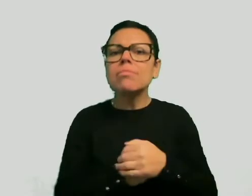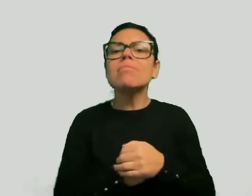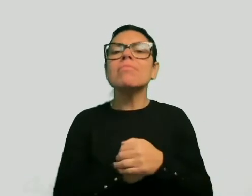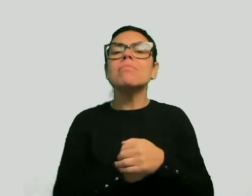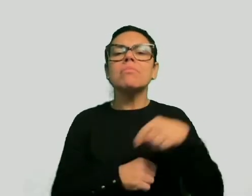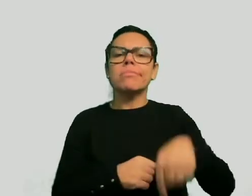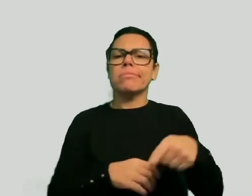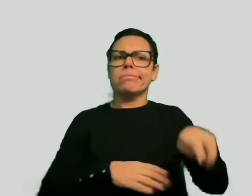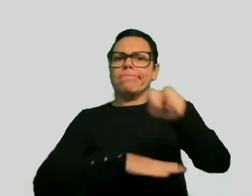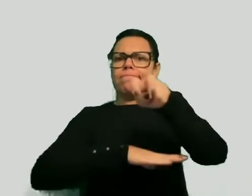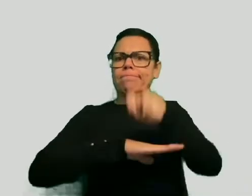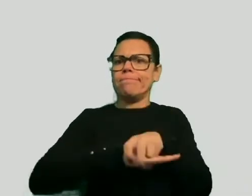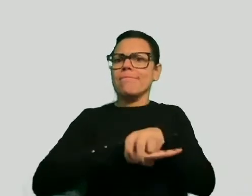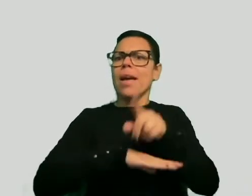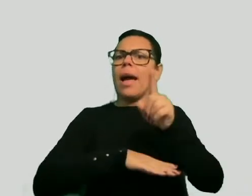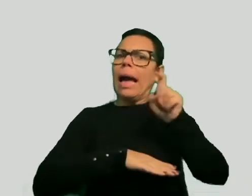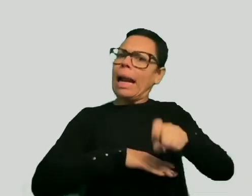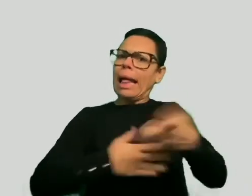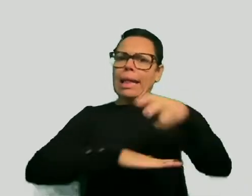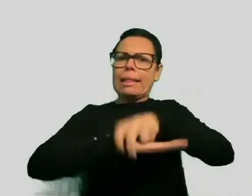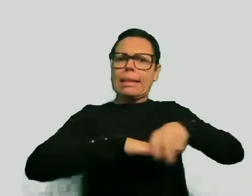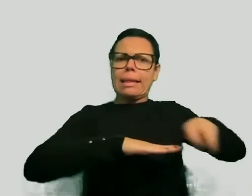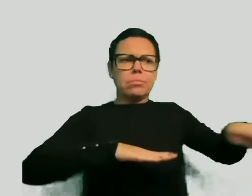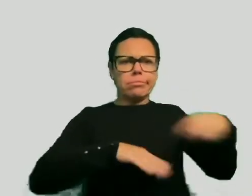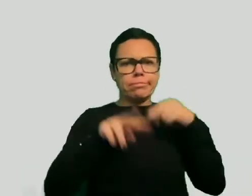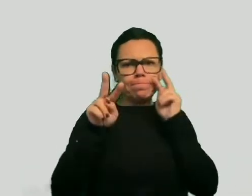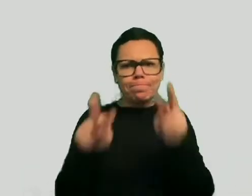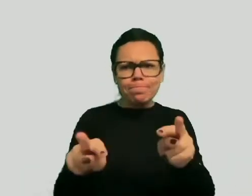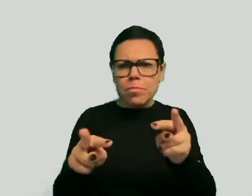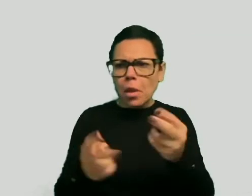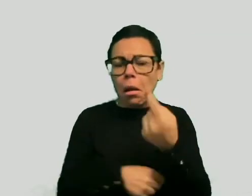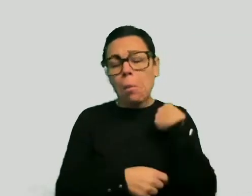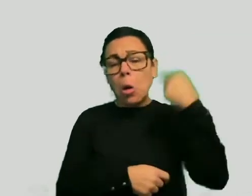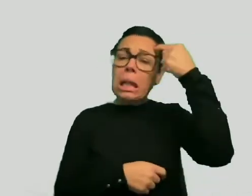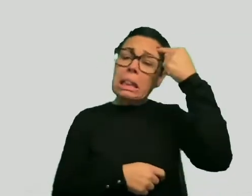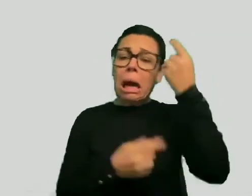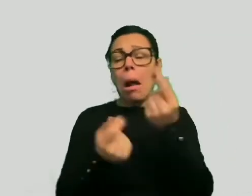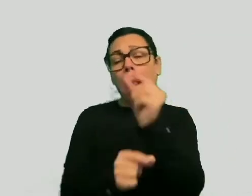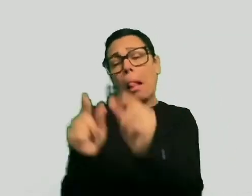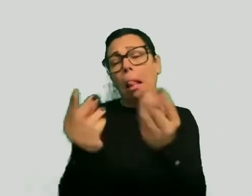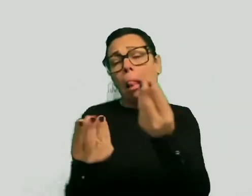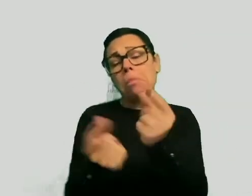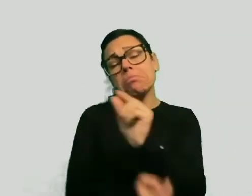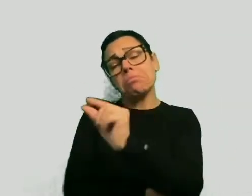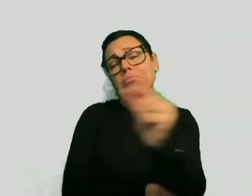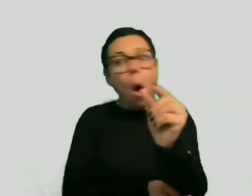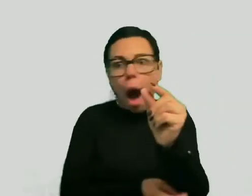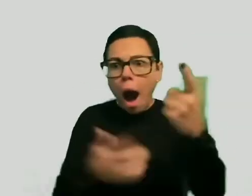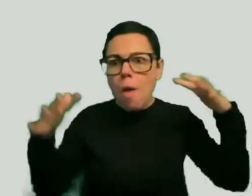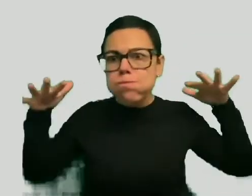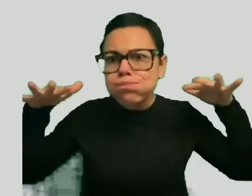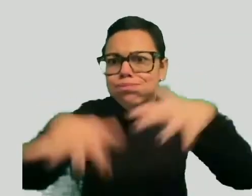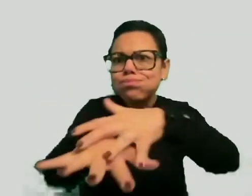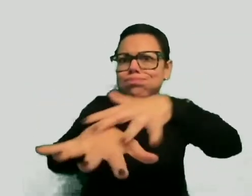could ever imagine. That's a good start. Then let's see a little bit what your expertise level is. On a scale